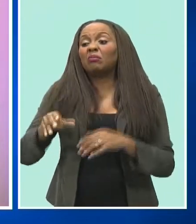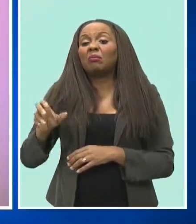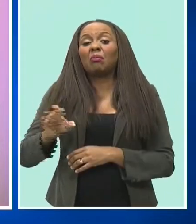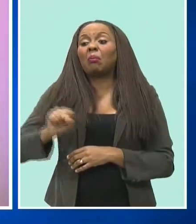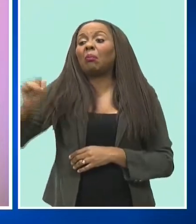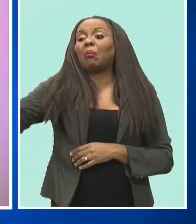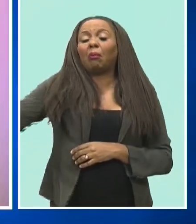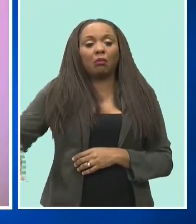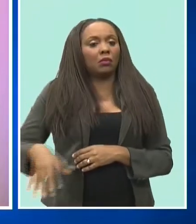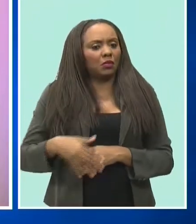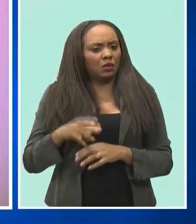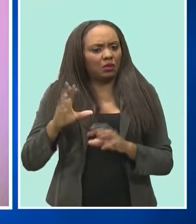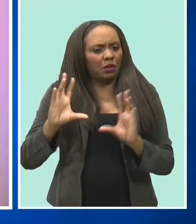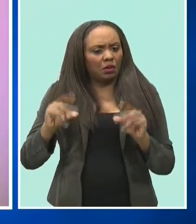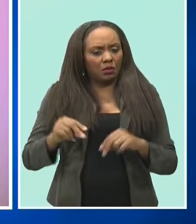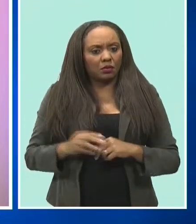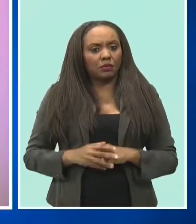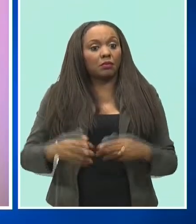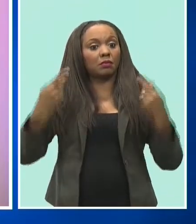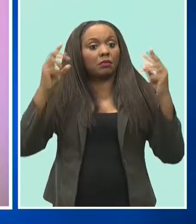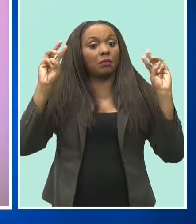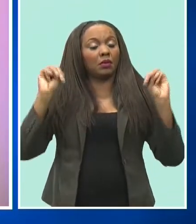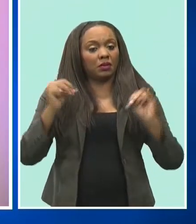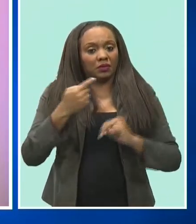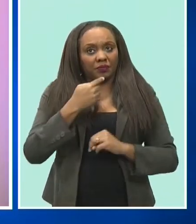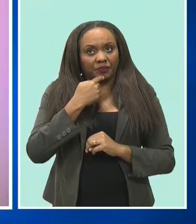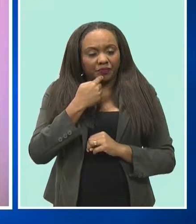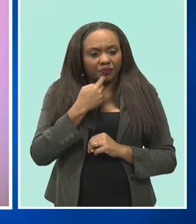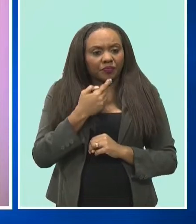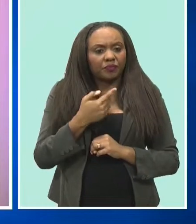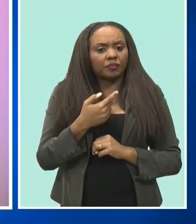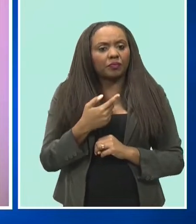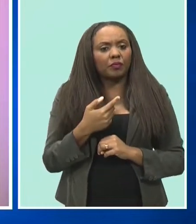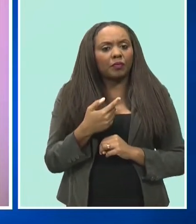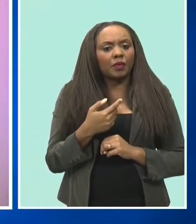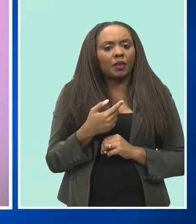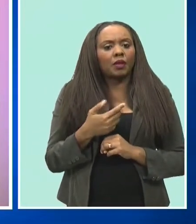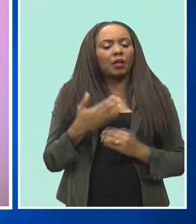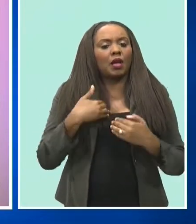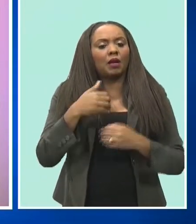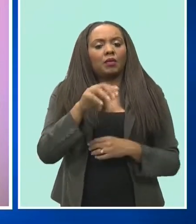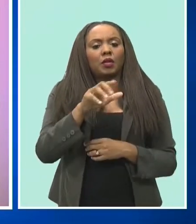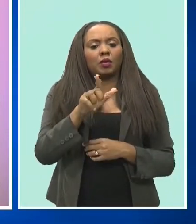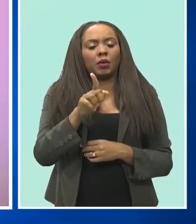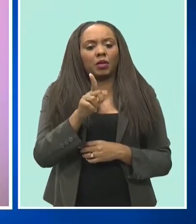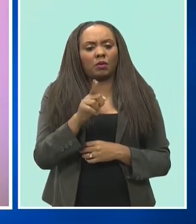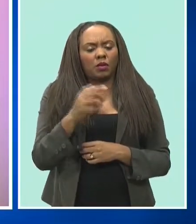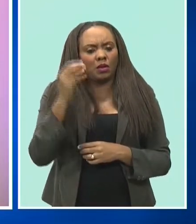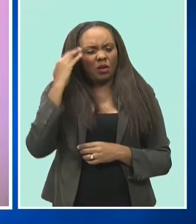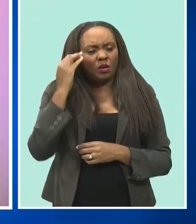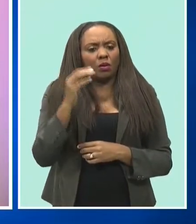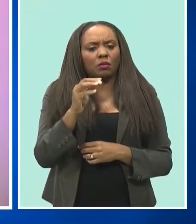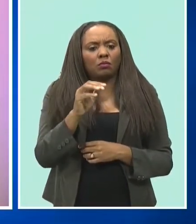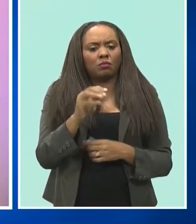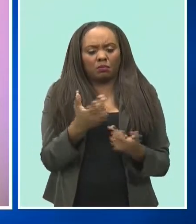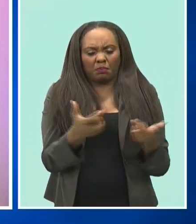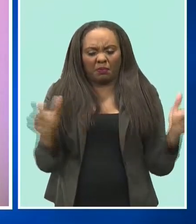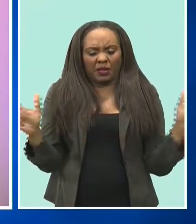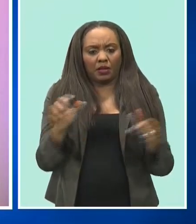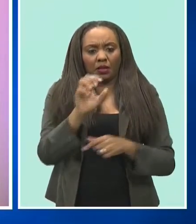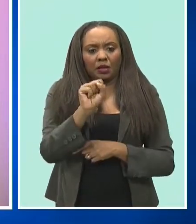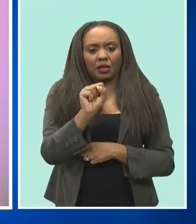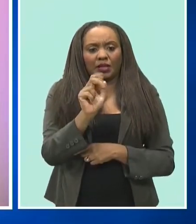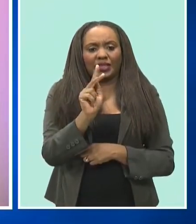receptacle there. The Prime Minister even went as far as to get at least 21 skips around Barbados, especially in the St. Michael Christchurch